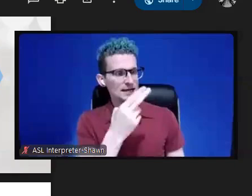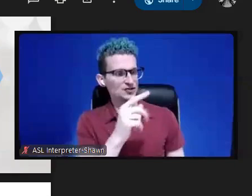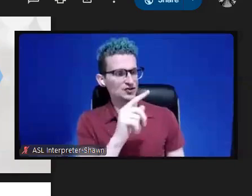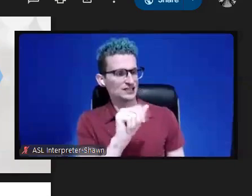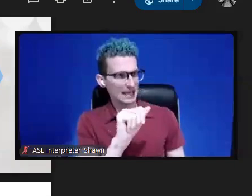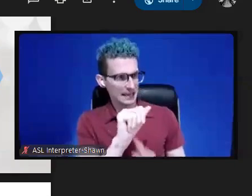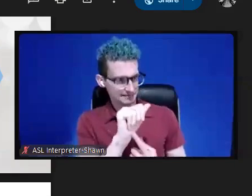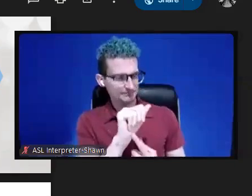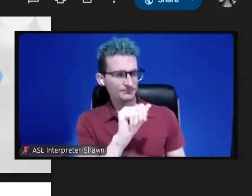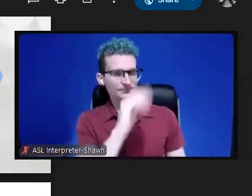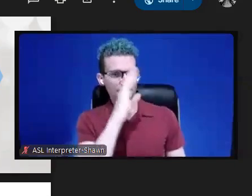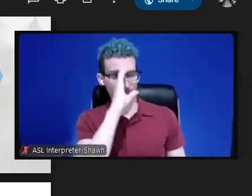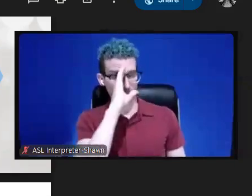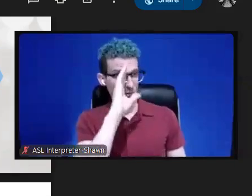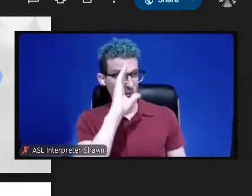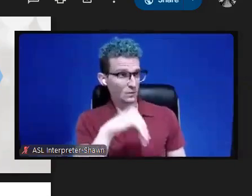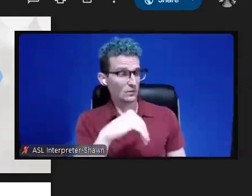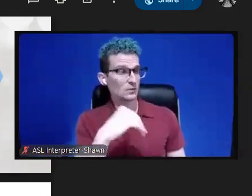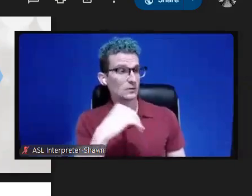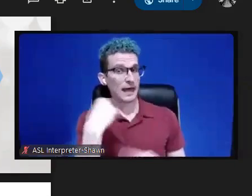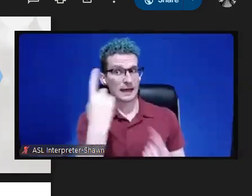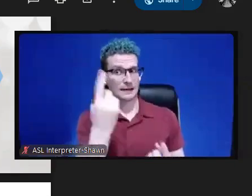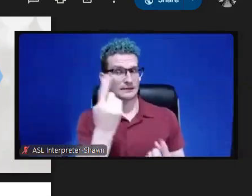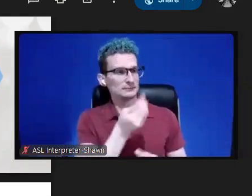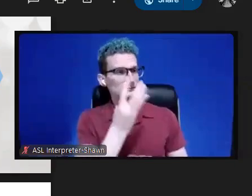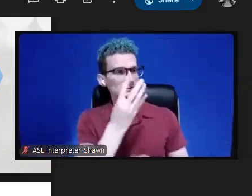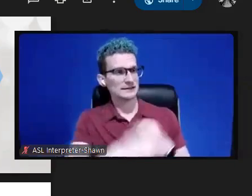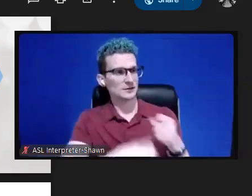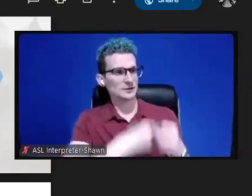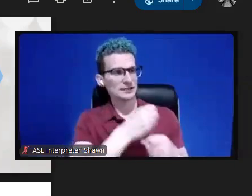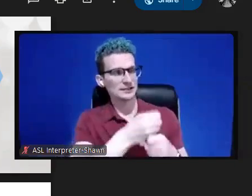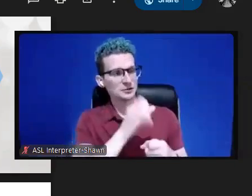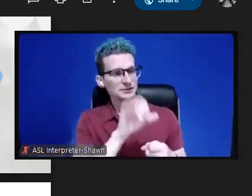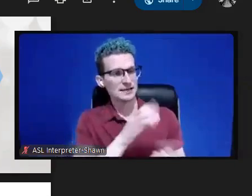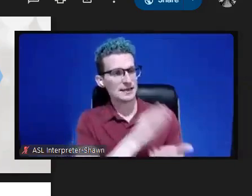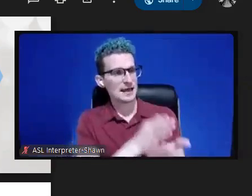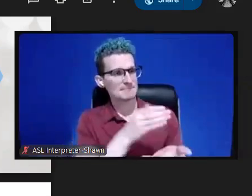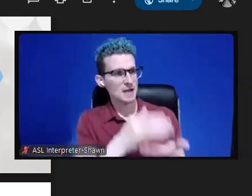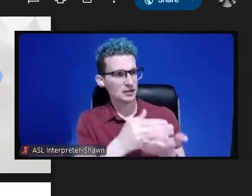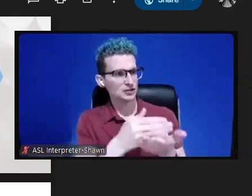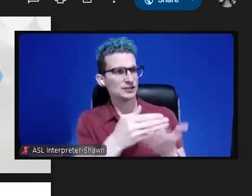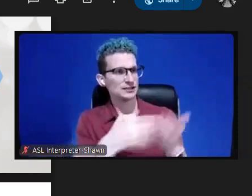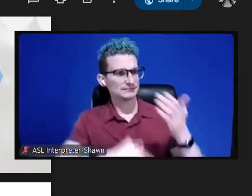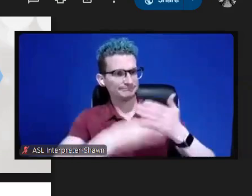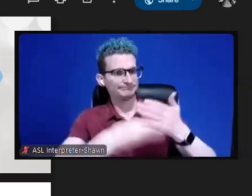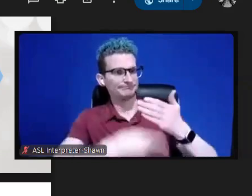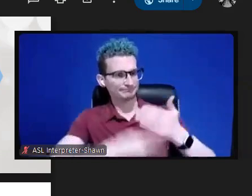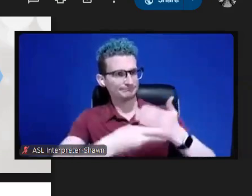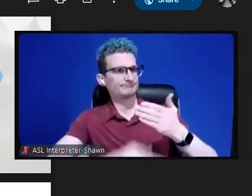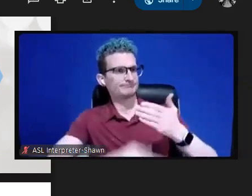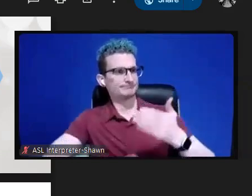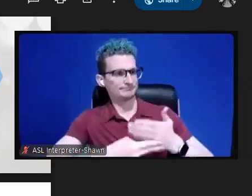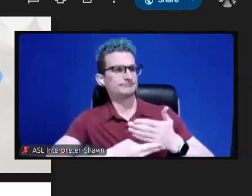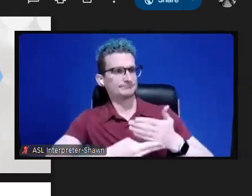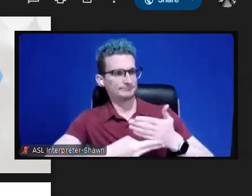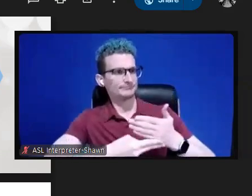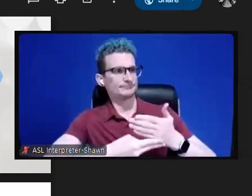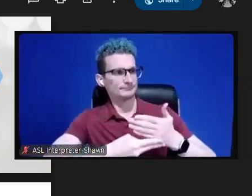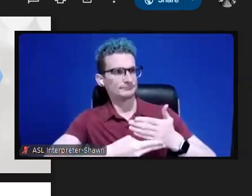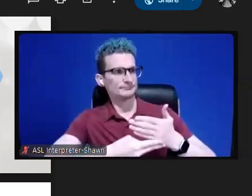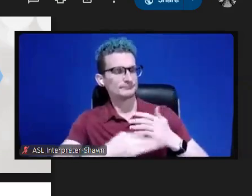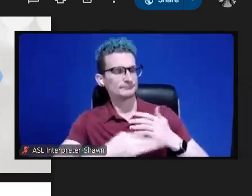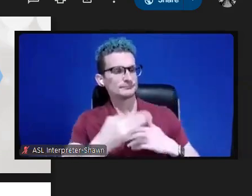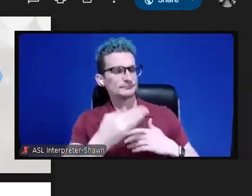over the years, that budget it was continuously expanded. And so there was a high need for the program,